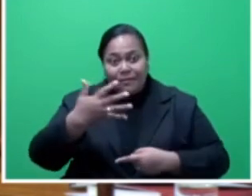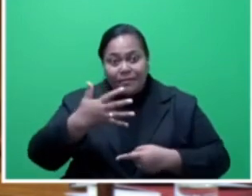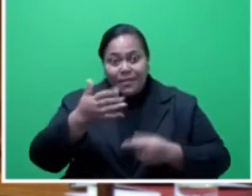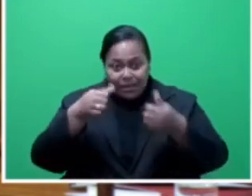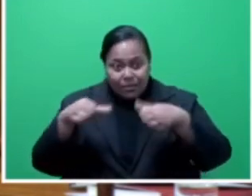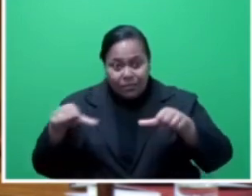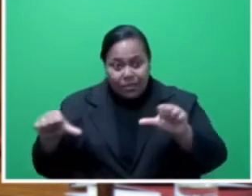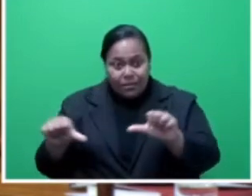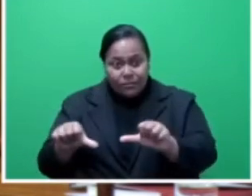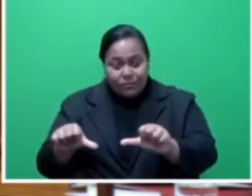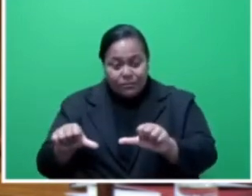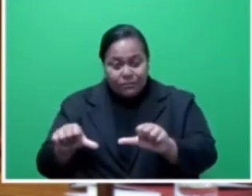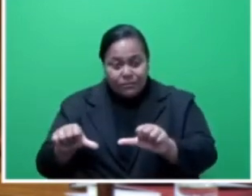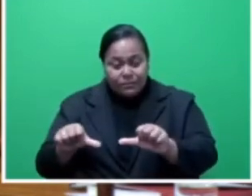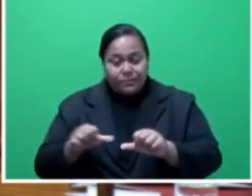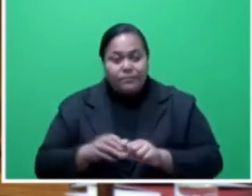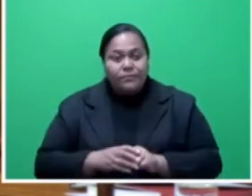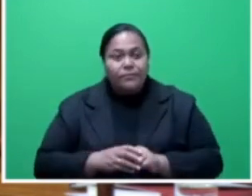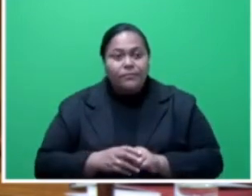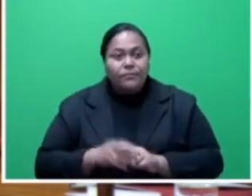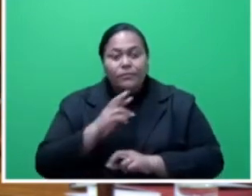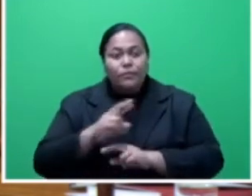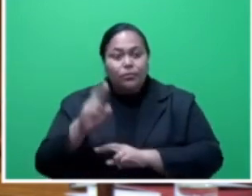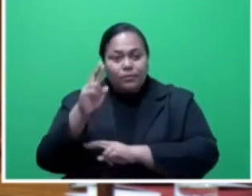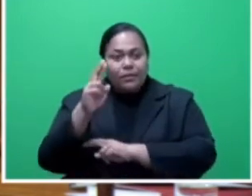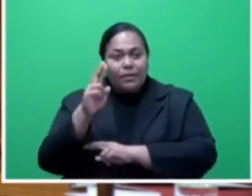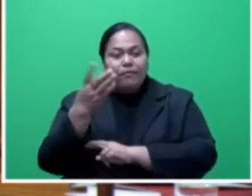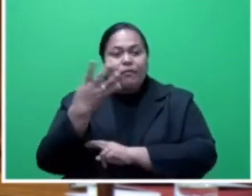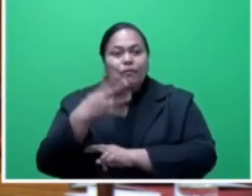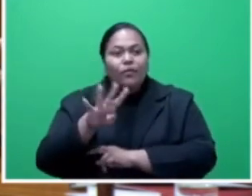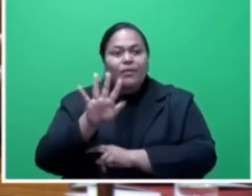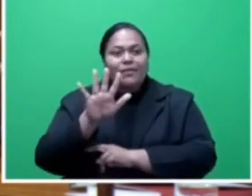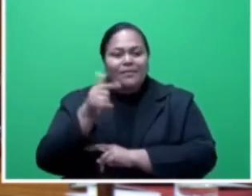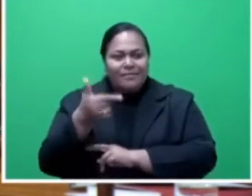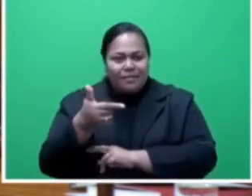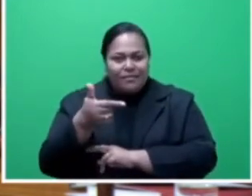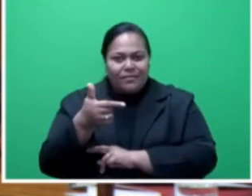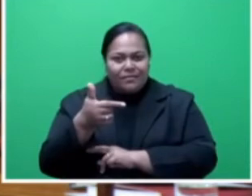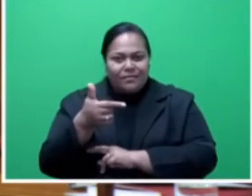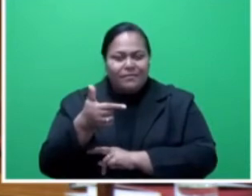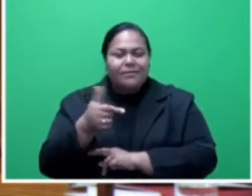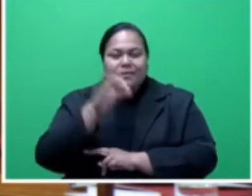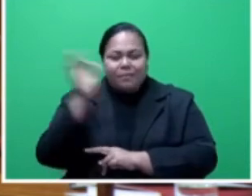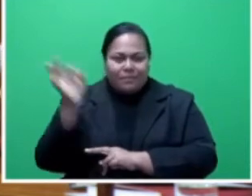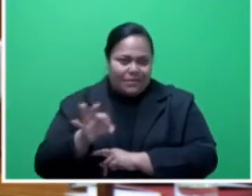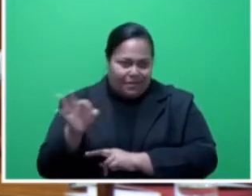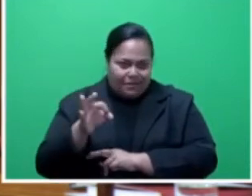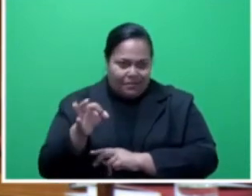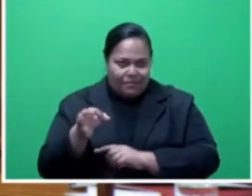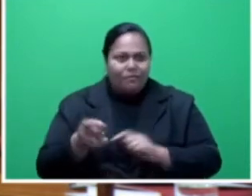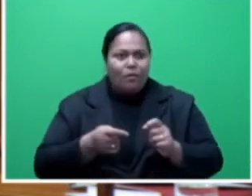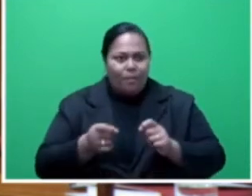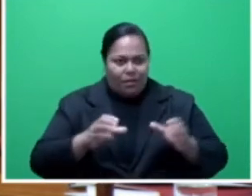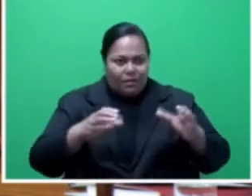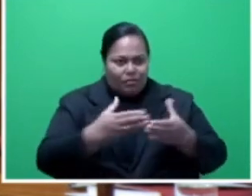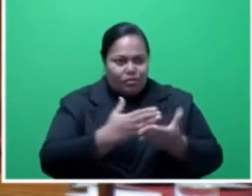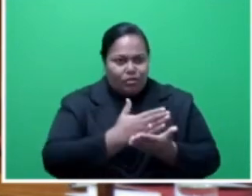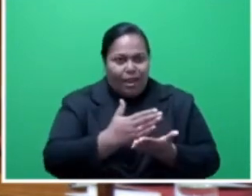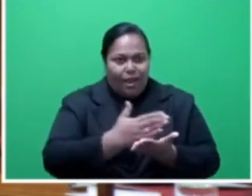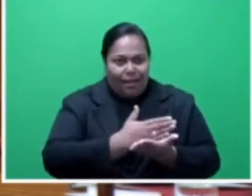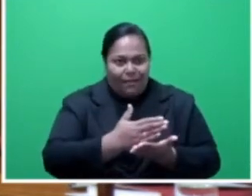agriculture represents 47% of the market share. That is in 2015.